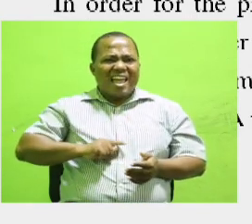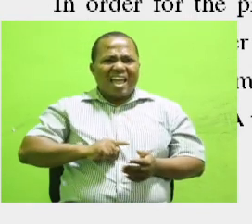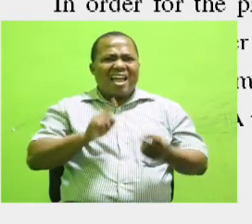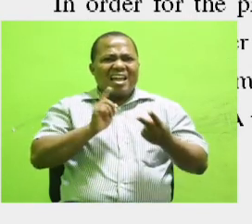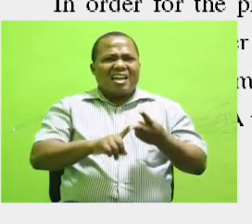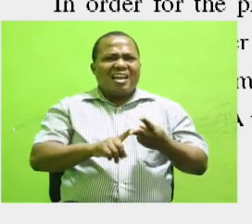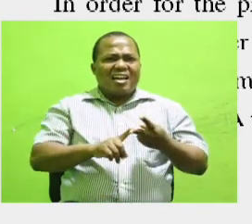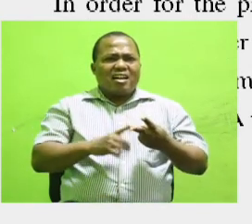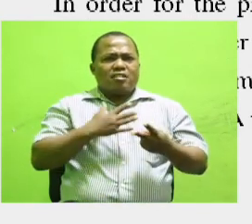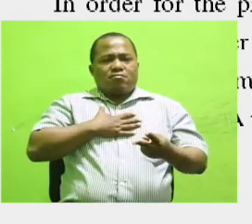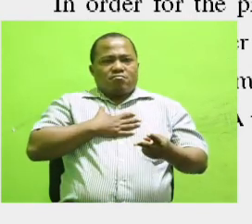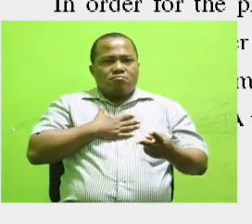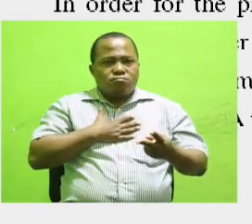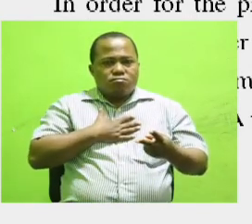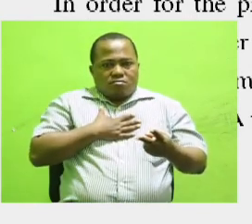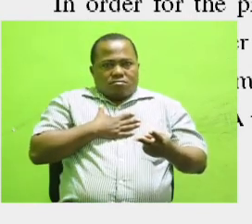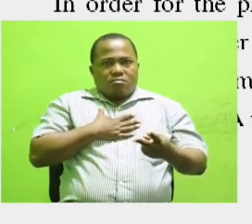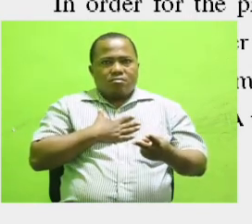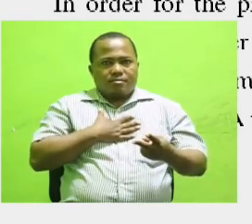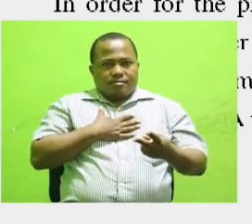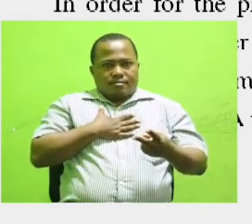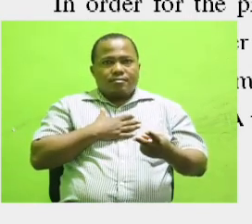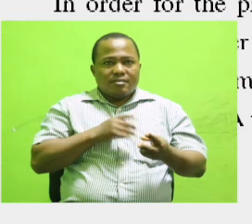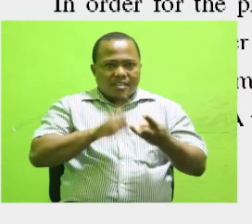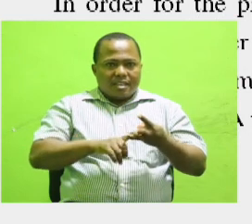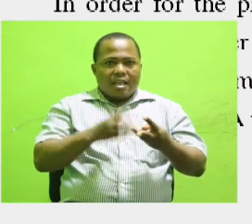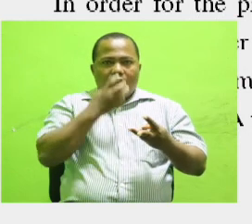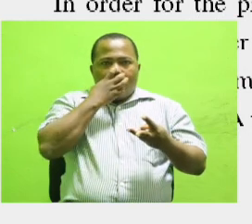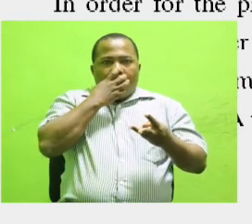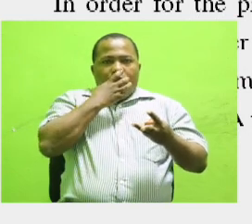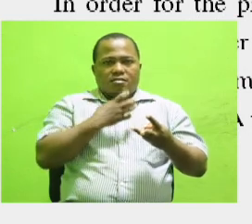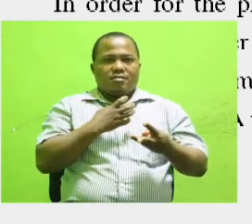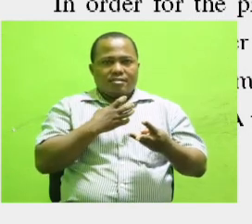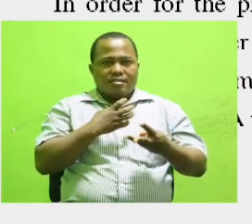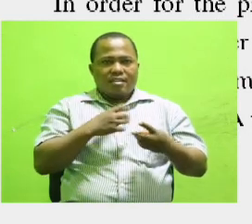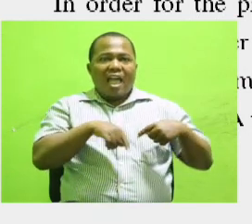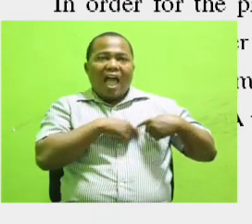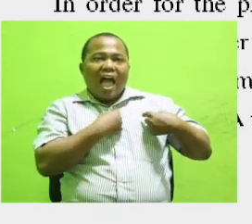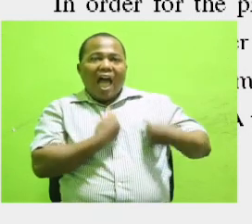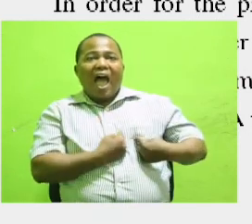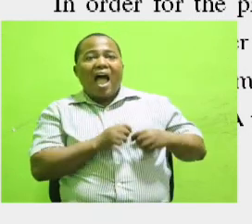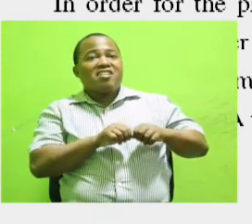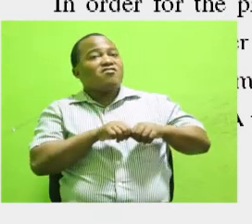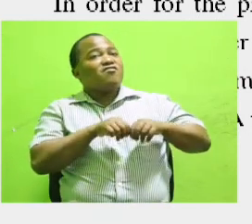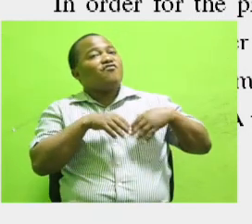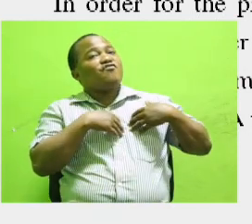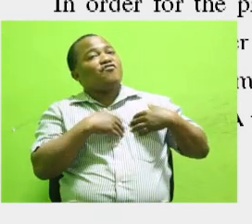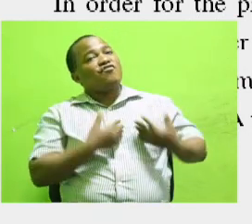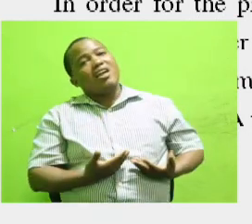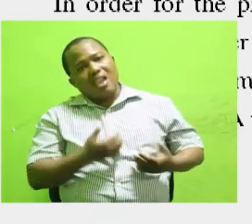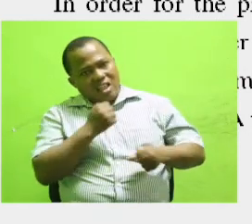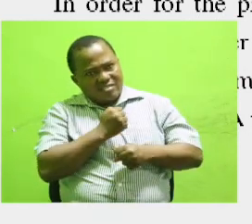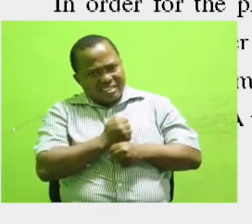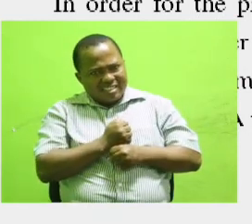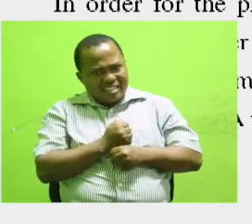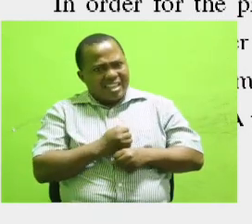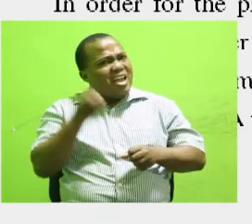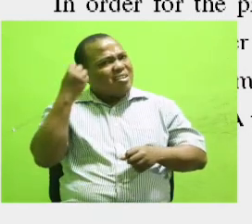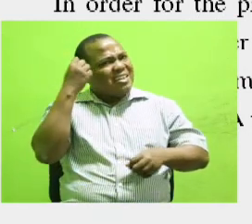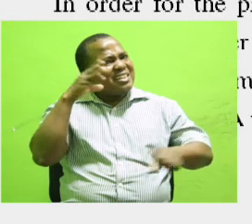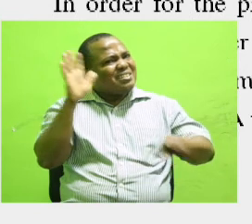as pneumonia, such as asthma, such as heart failures, such as hypertension. These also kill